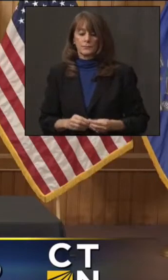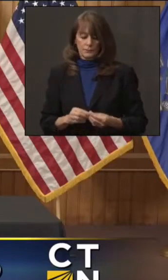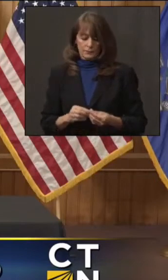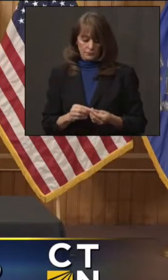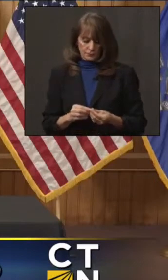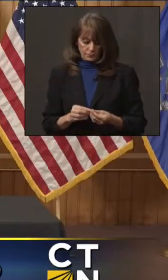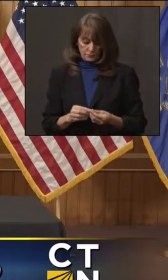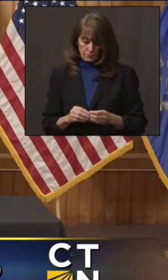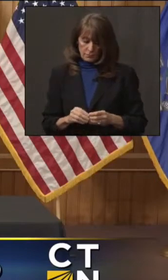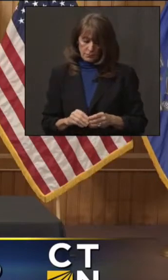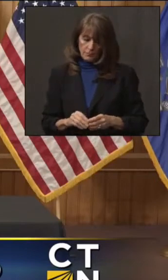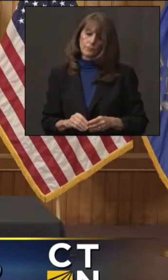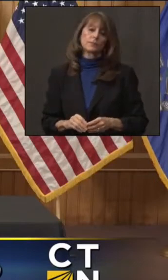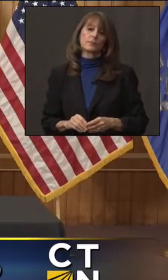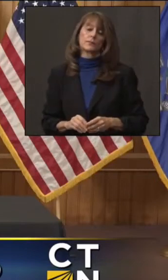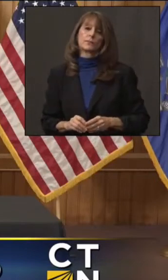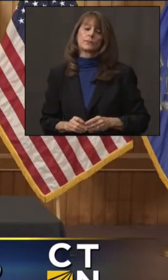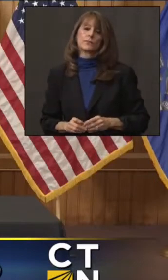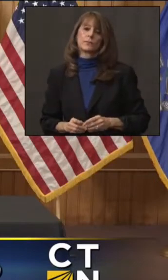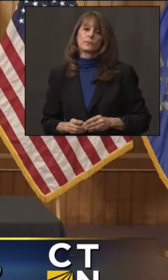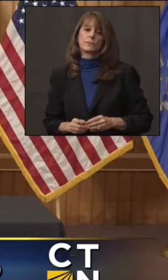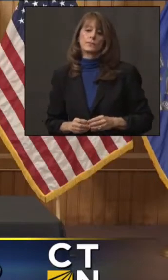Thanks, Max.